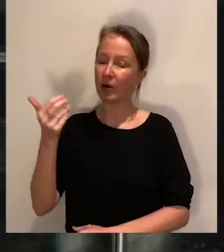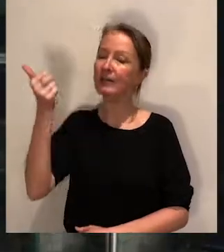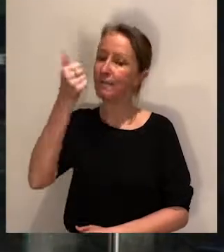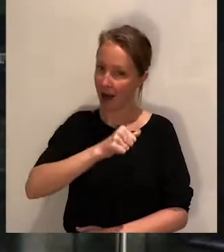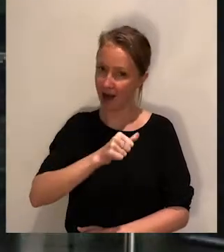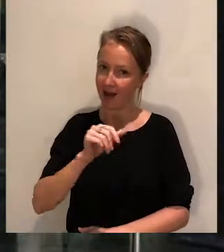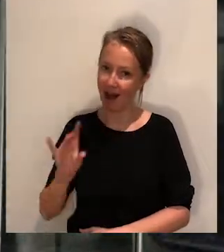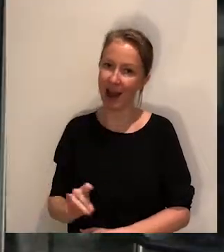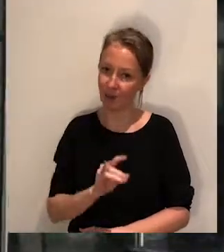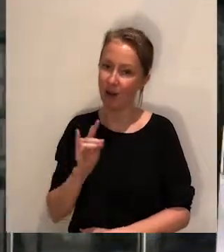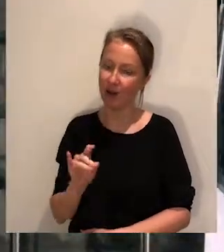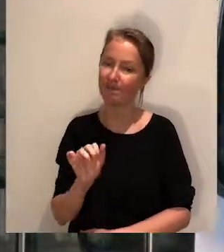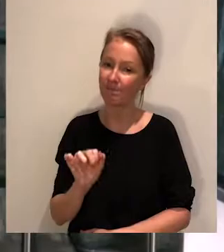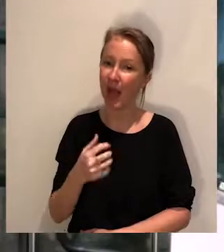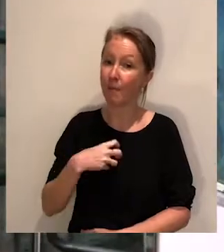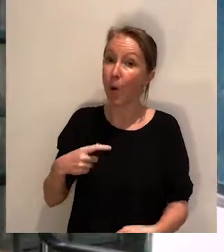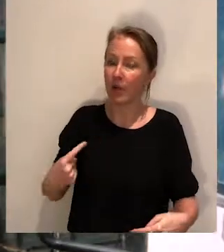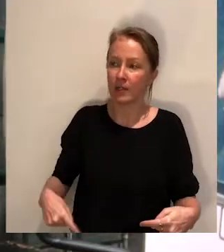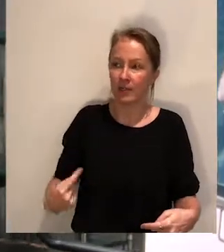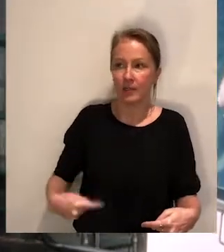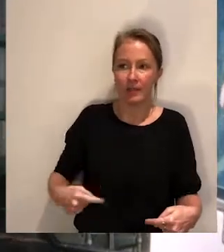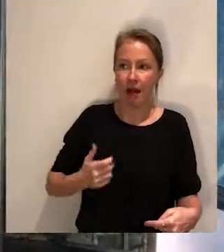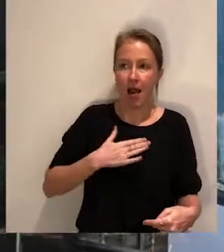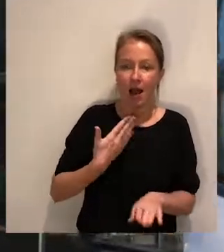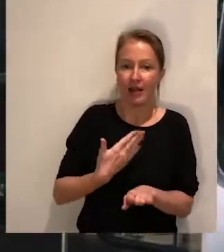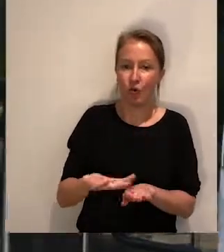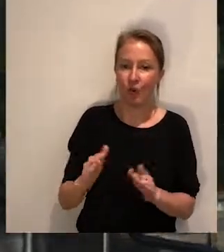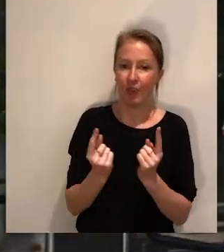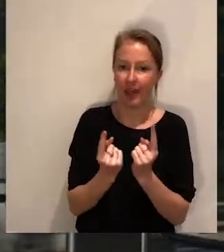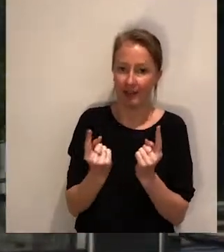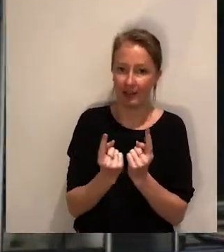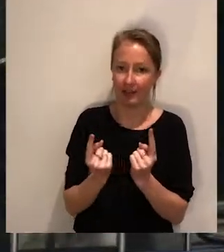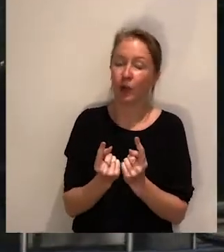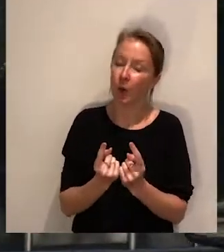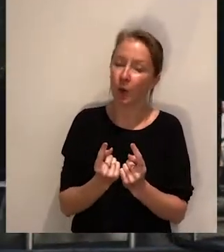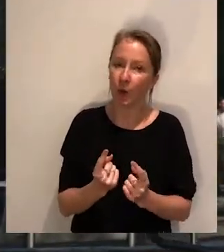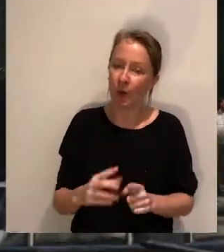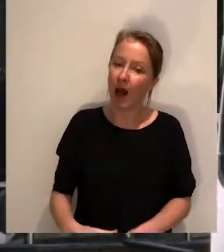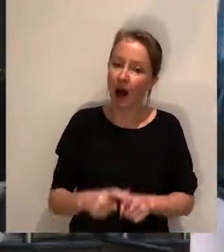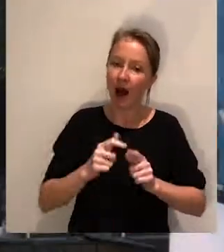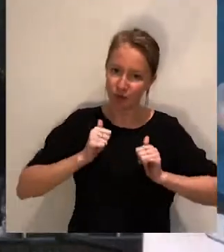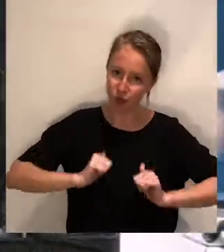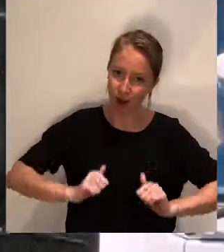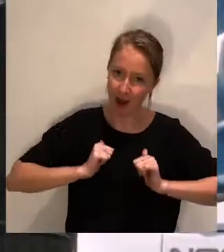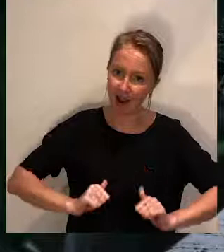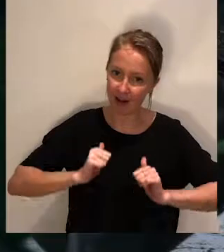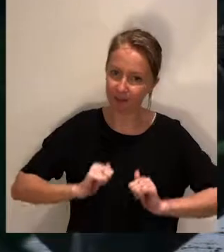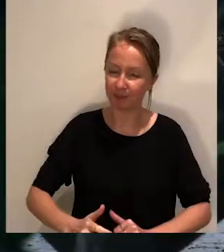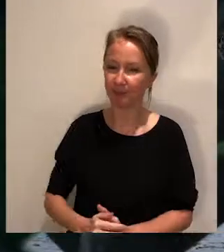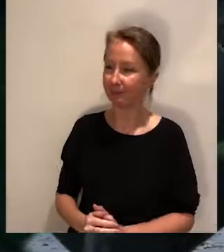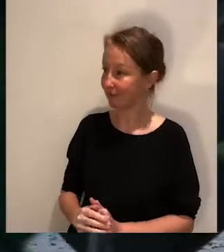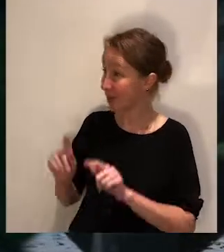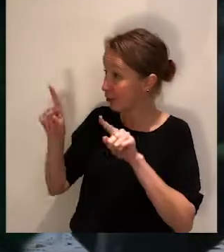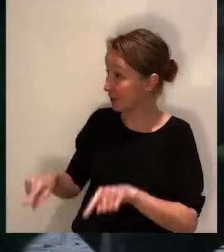animal and a little bit more nervous about new things. So we certainly had our work cut out with her. So you started at about 6:30